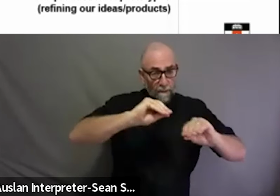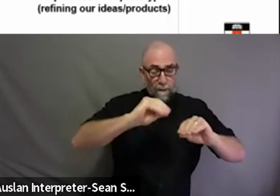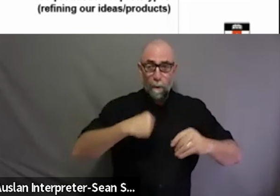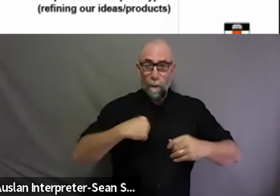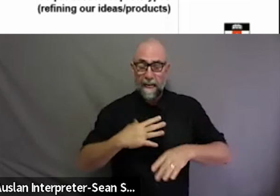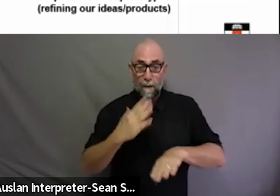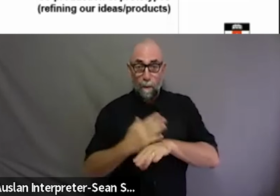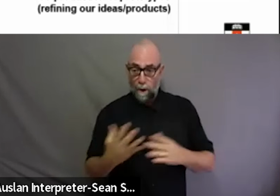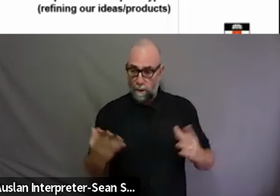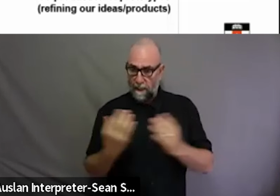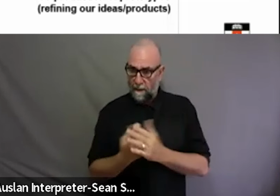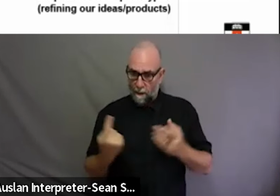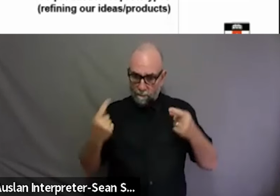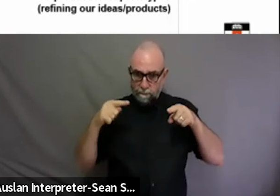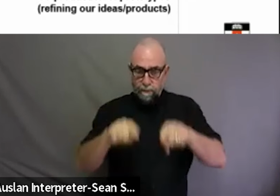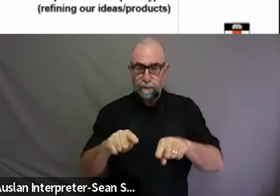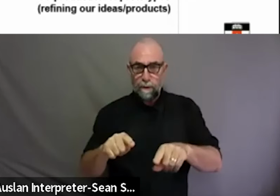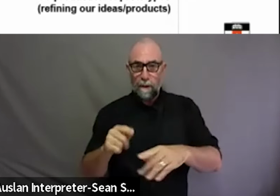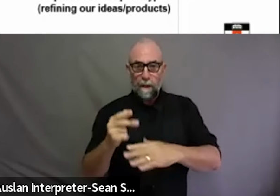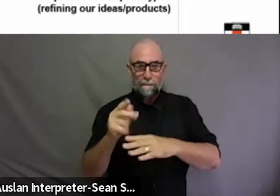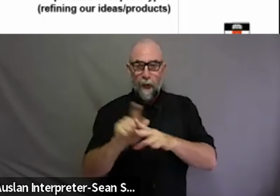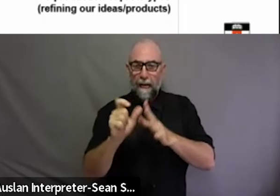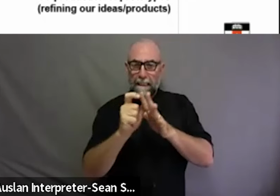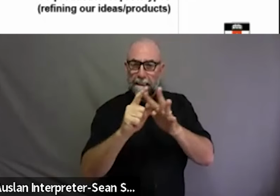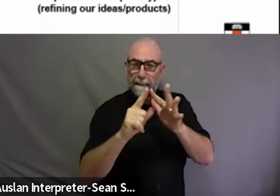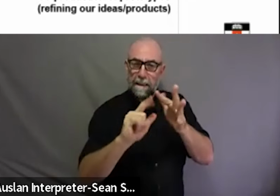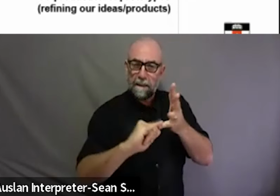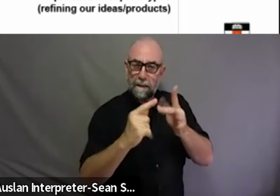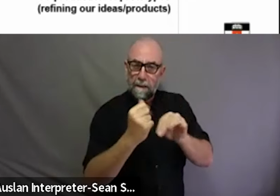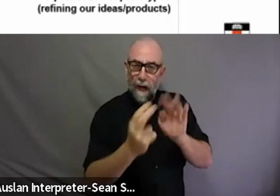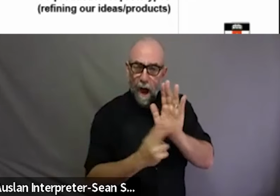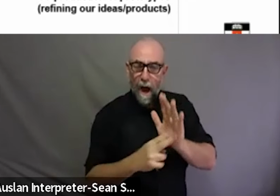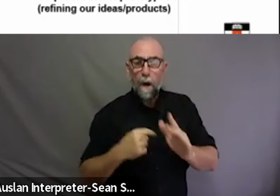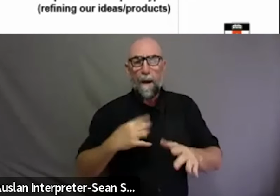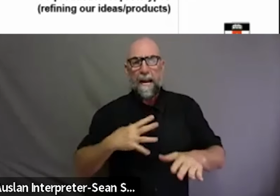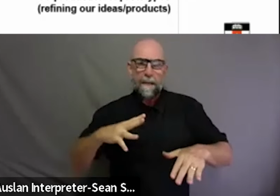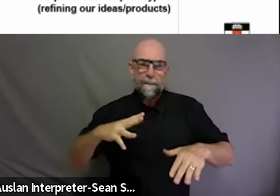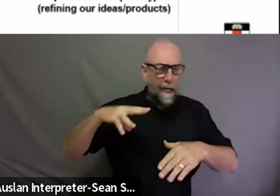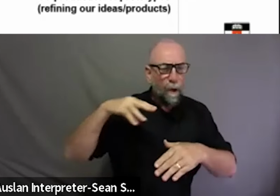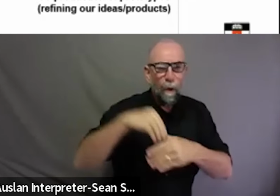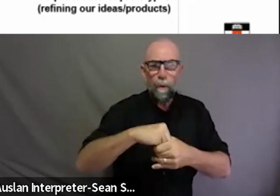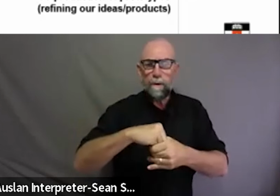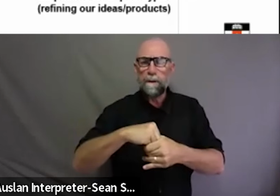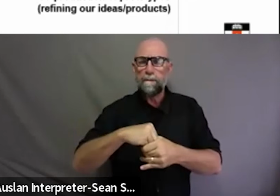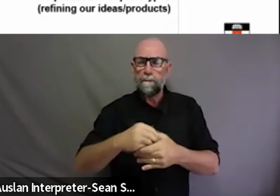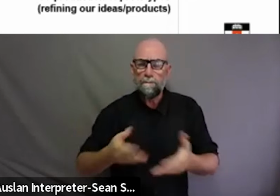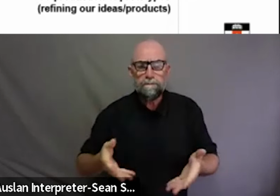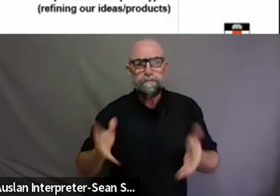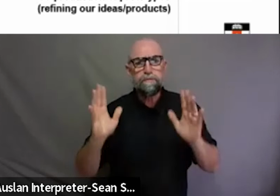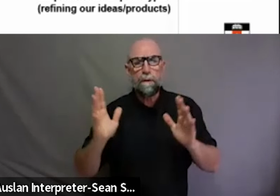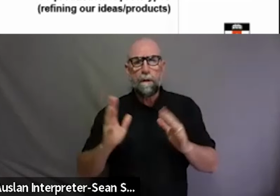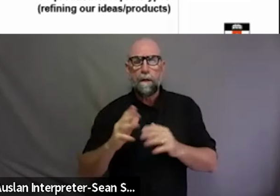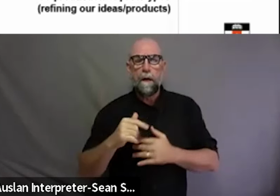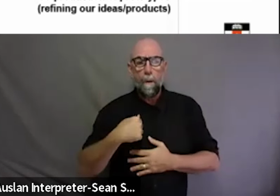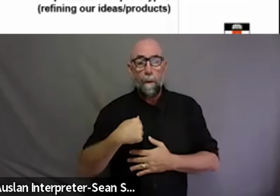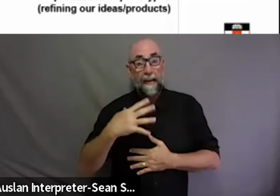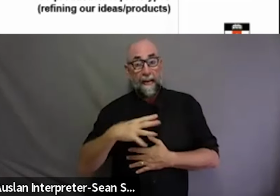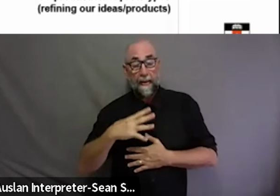co-production that is truly inclusive of all ways of being and learning require us academics